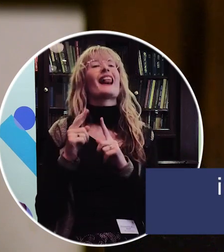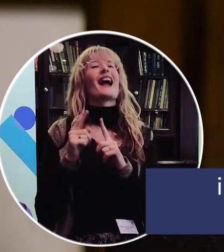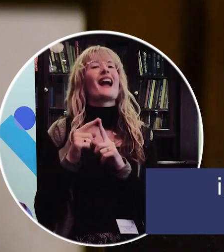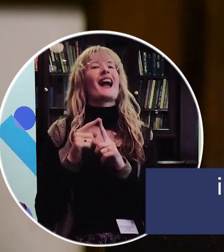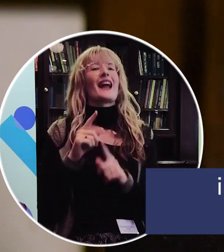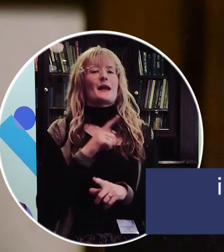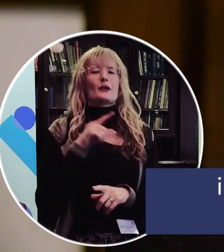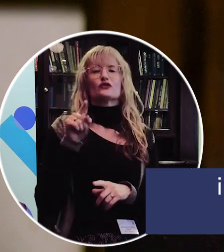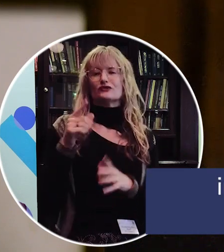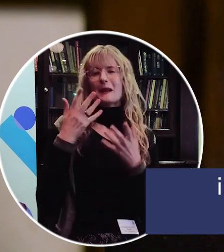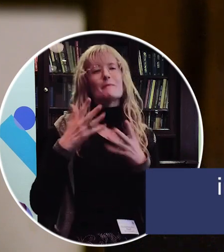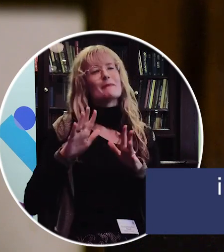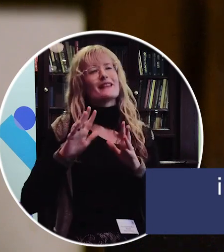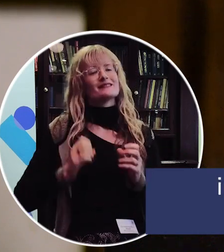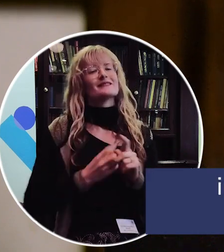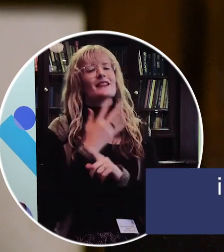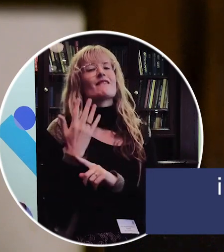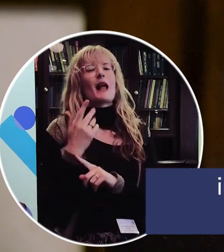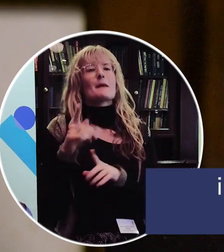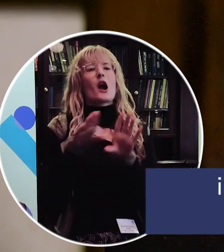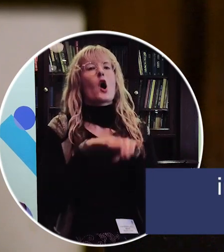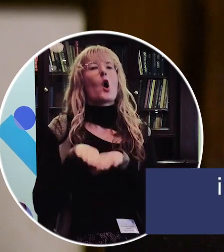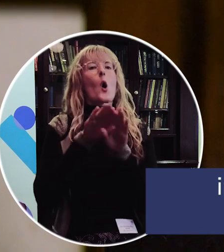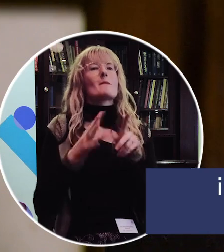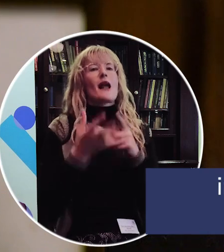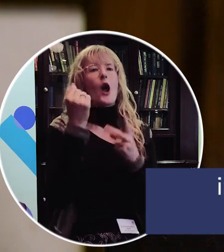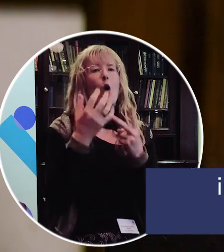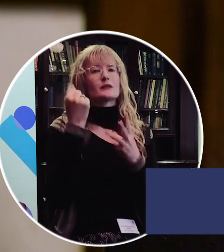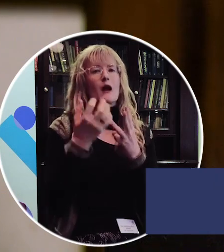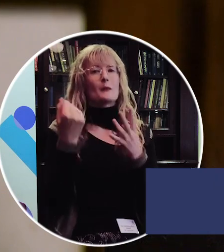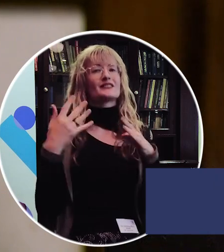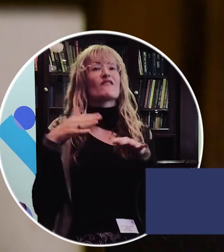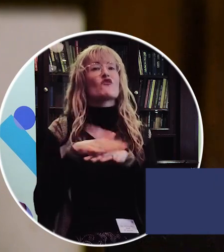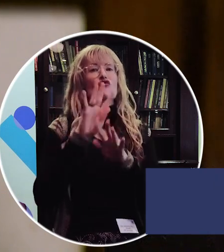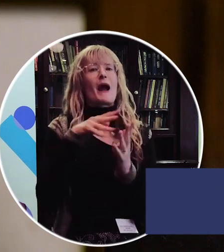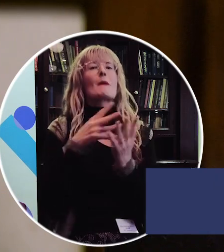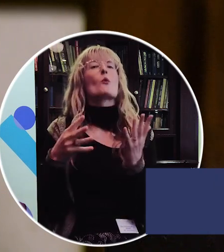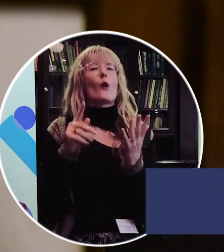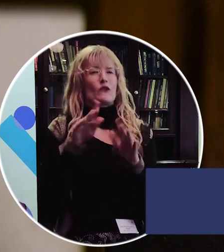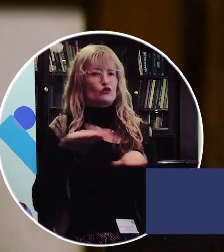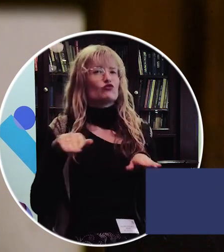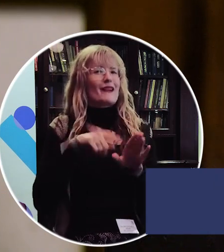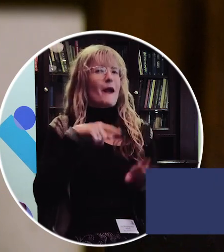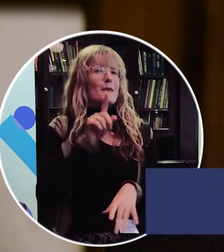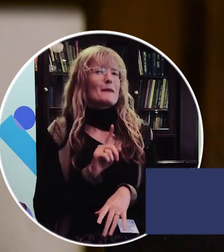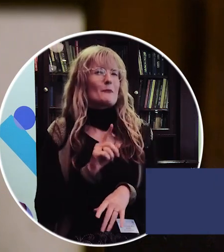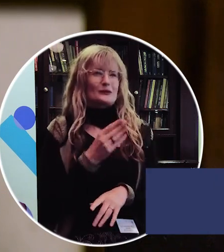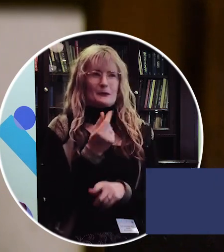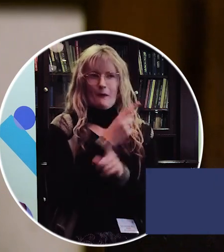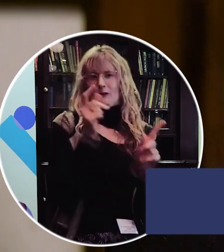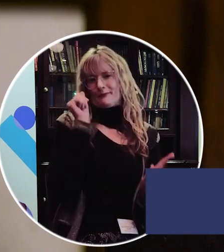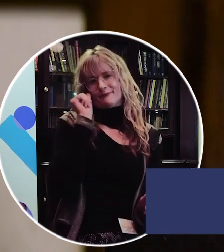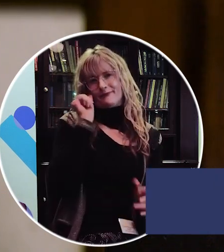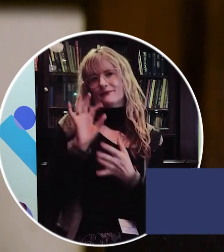common outcomes framework for children and young people. She's really passionate about